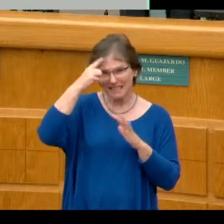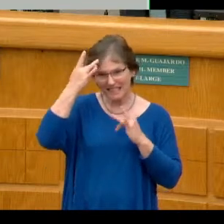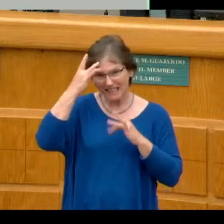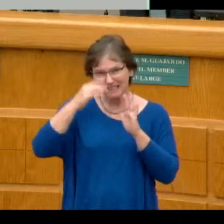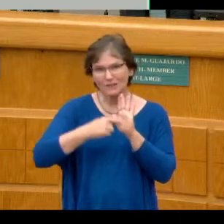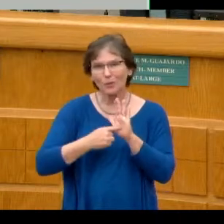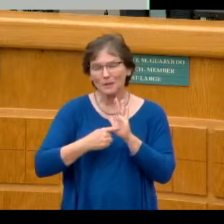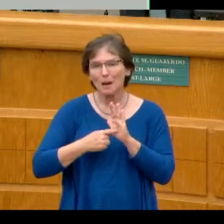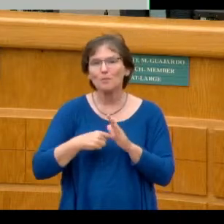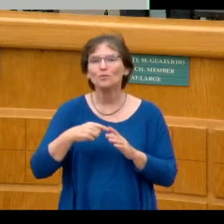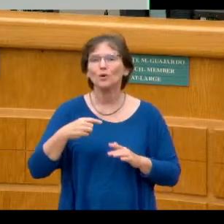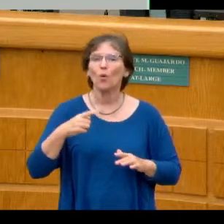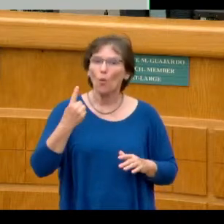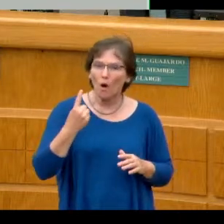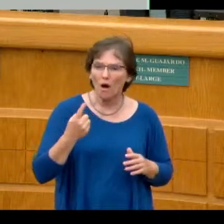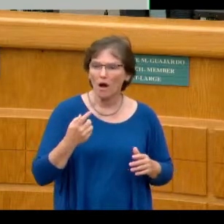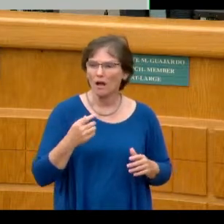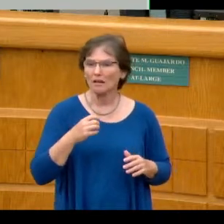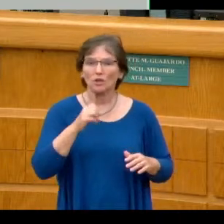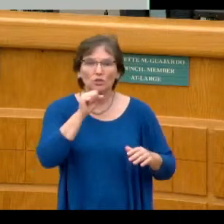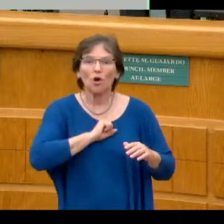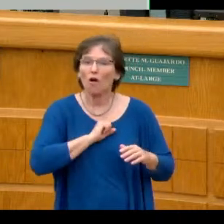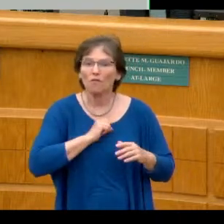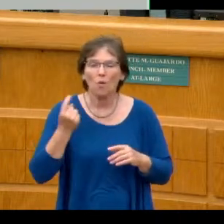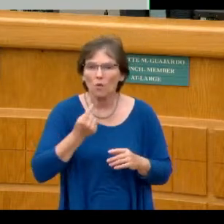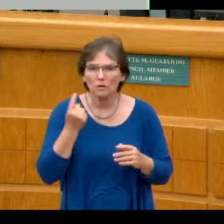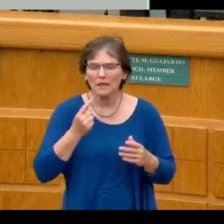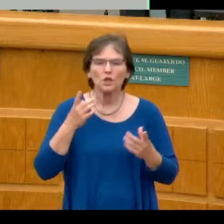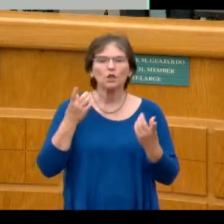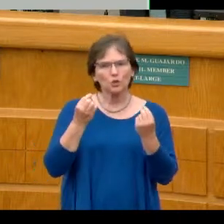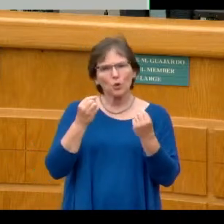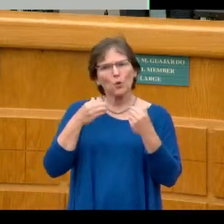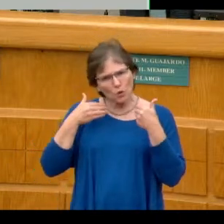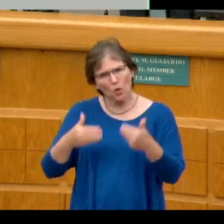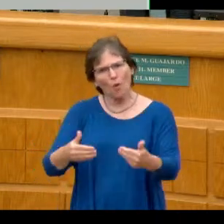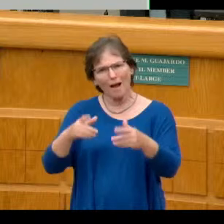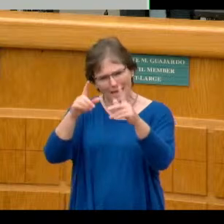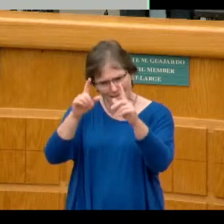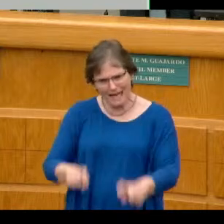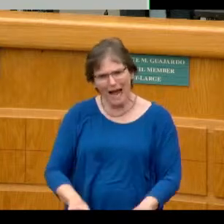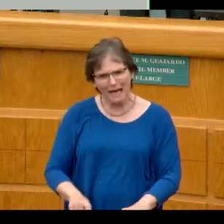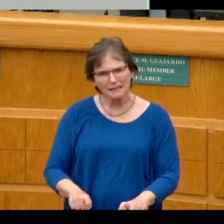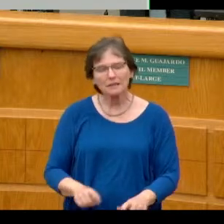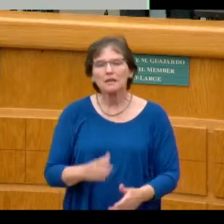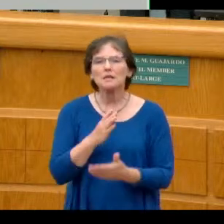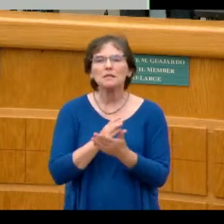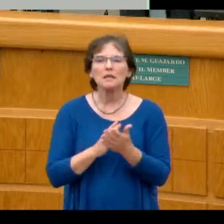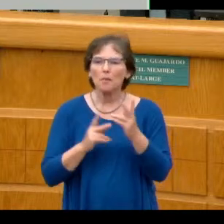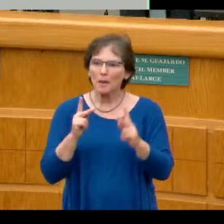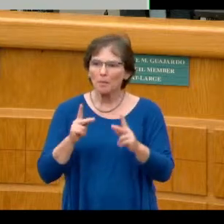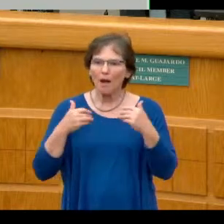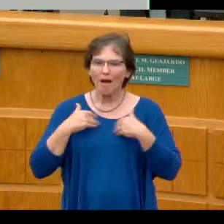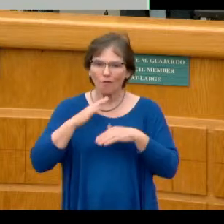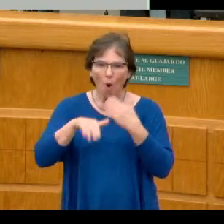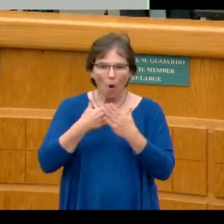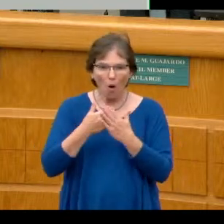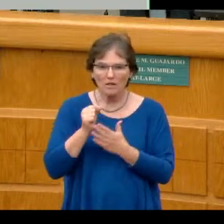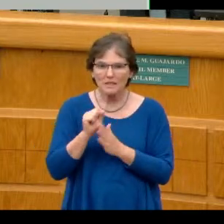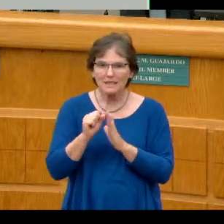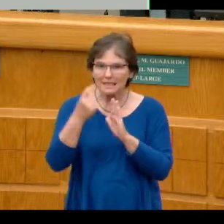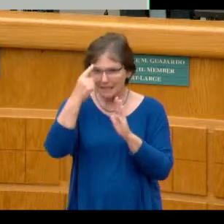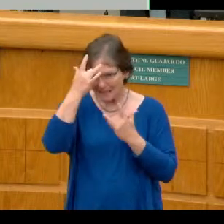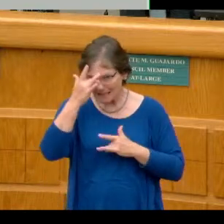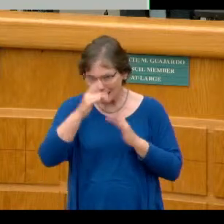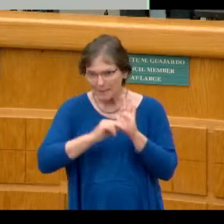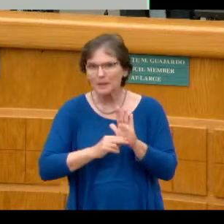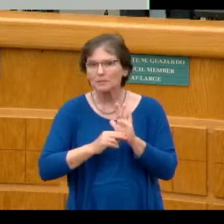know. So, I mean, that's not the right way to think about it. As soon as you have any sort of symptoms of being sick, a tickle in your